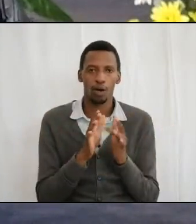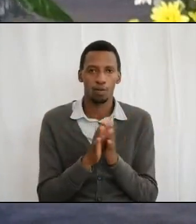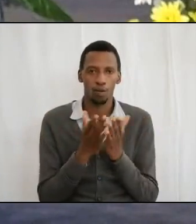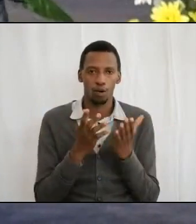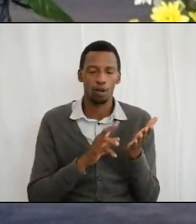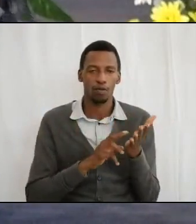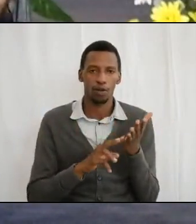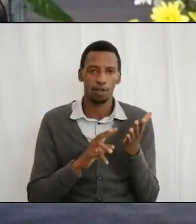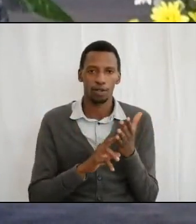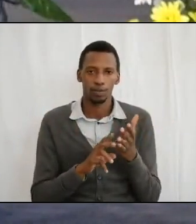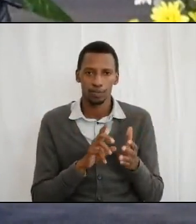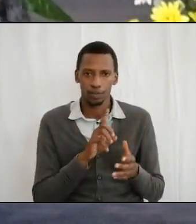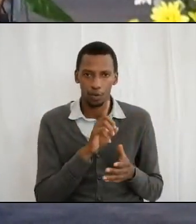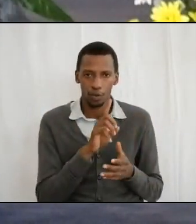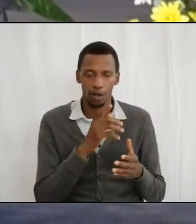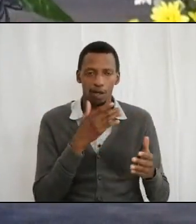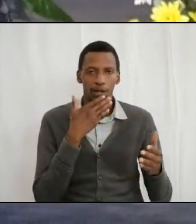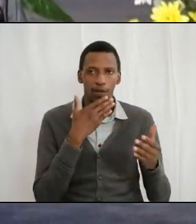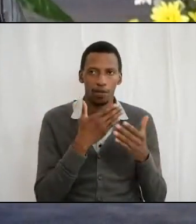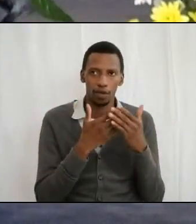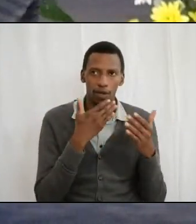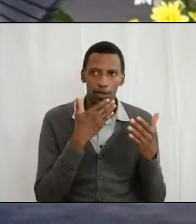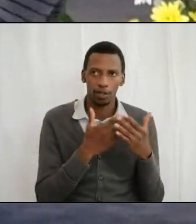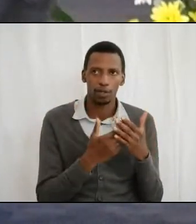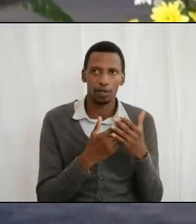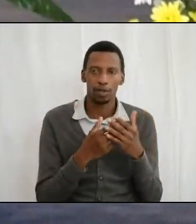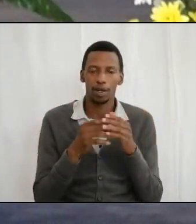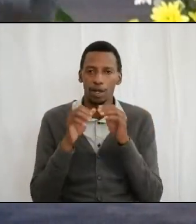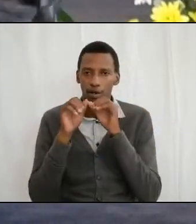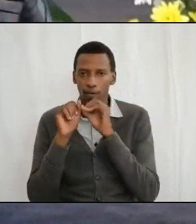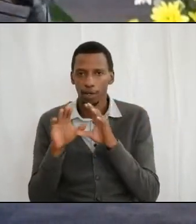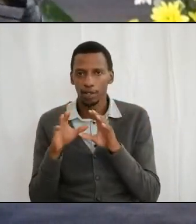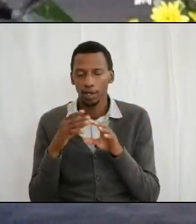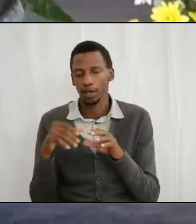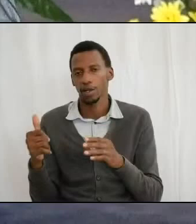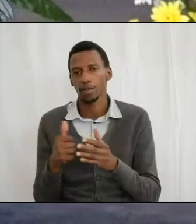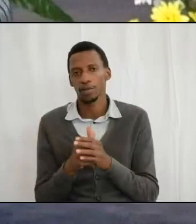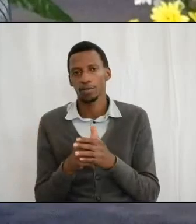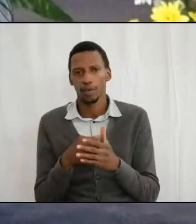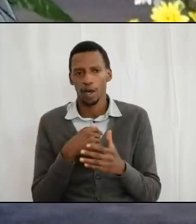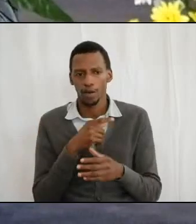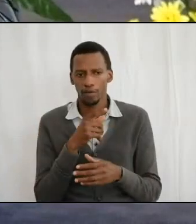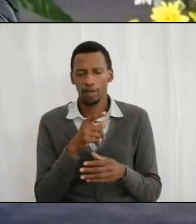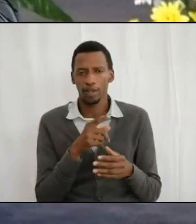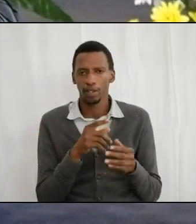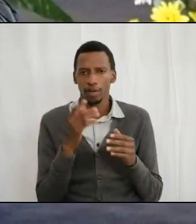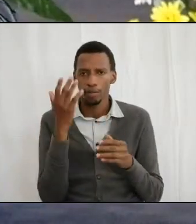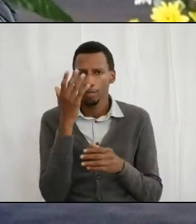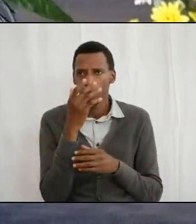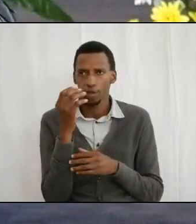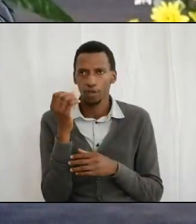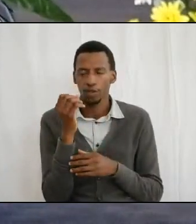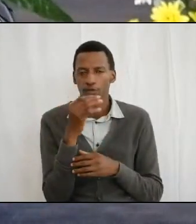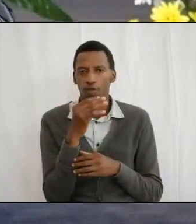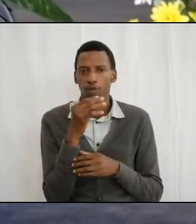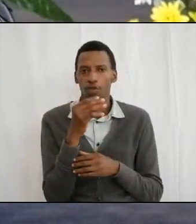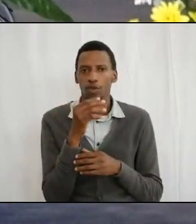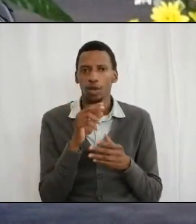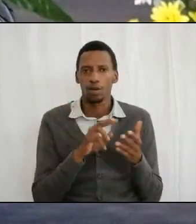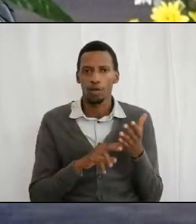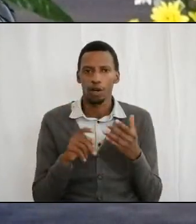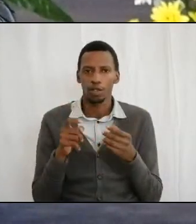of Bible verses, it's Thanksgiving, it's blessings, etc. There is this beautiful text from Paul that